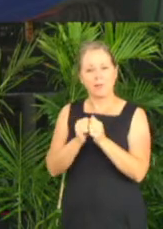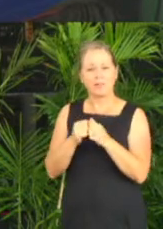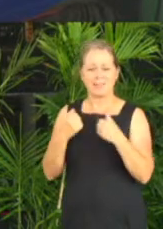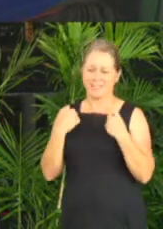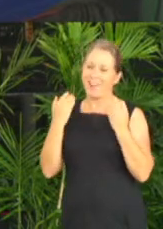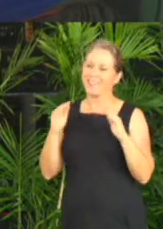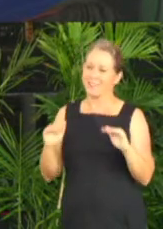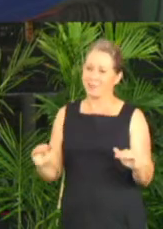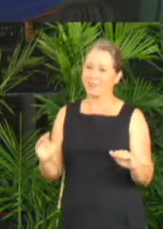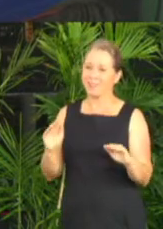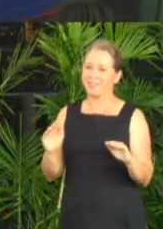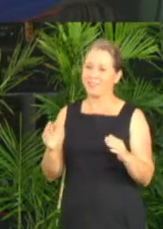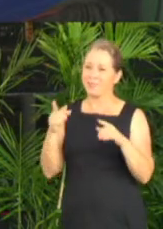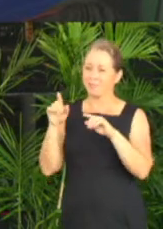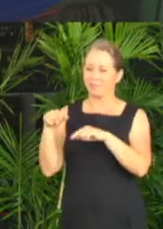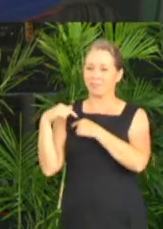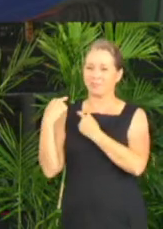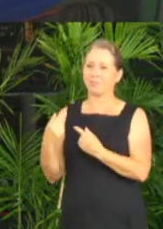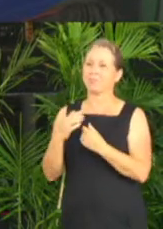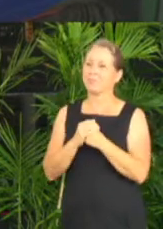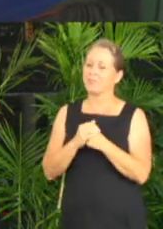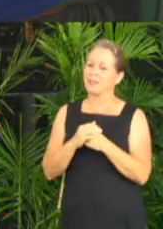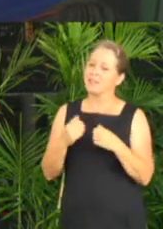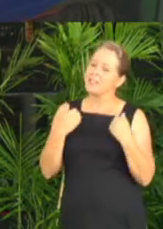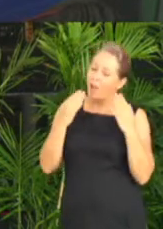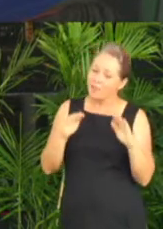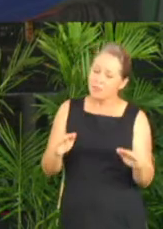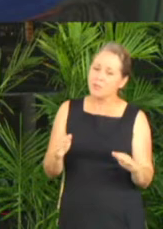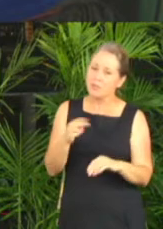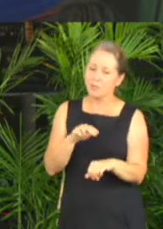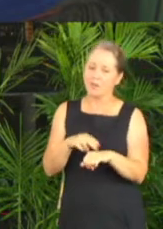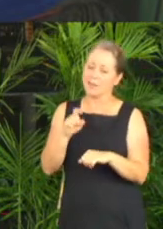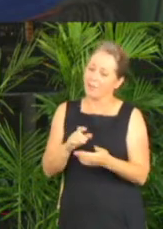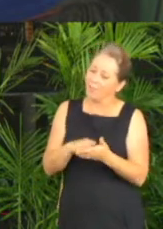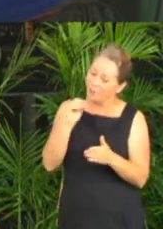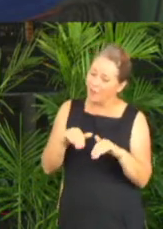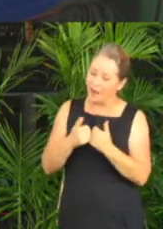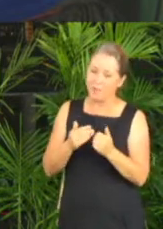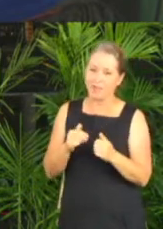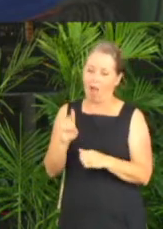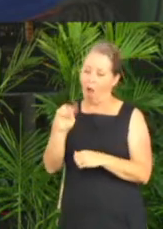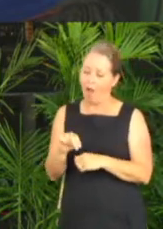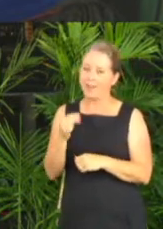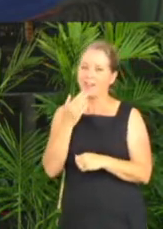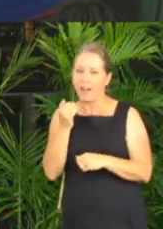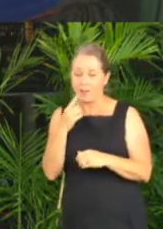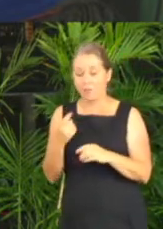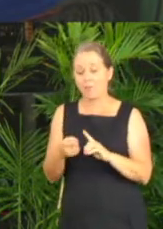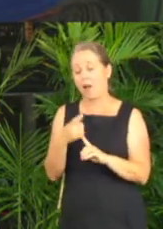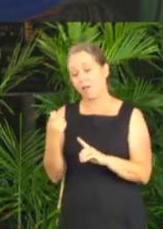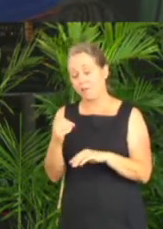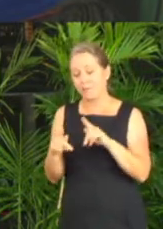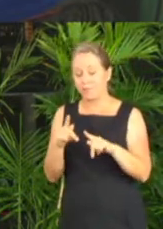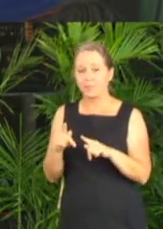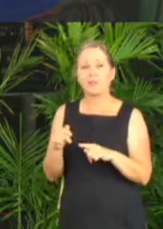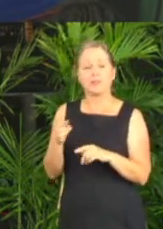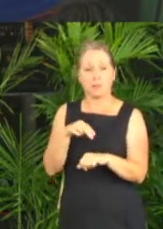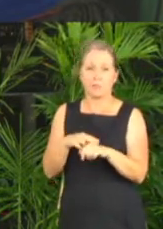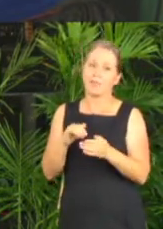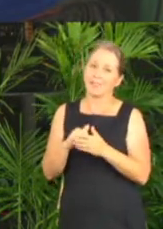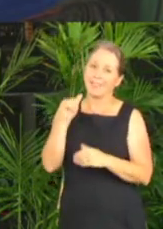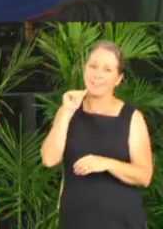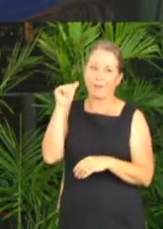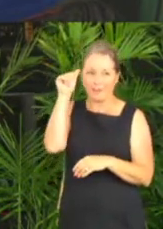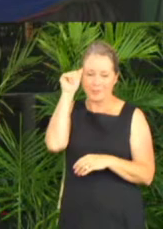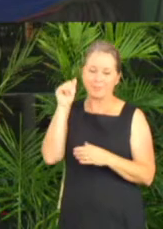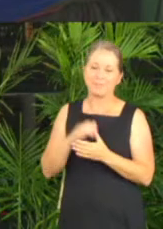young children over my career. Young children usually have to learn how to be unkind from others, and usually that's